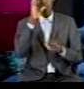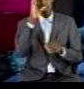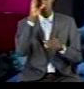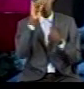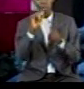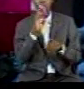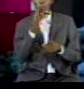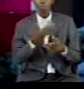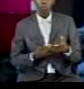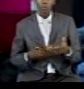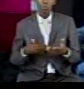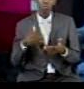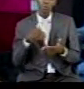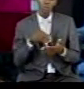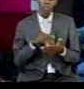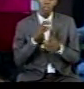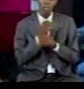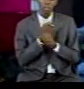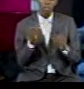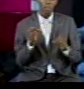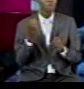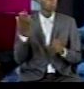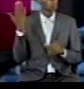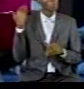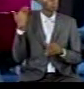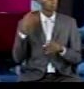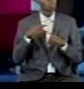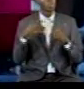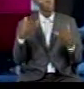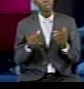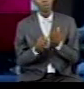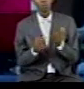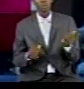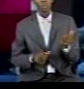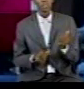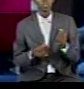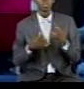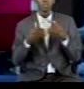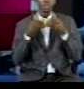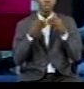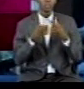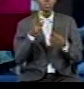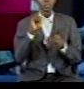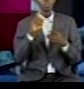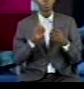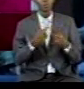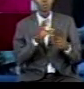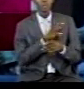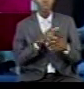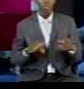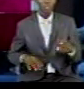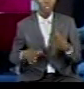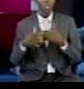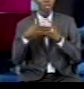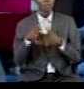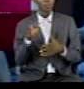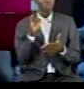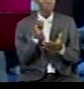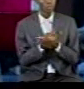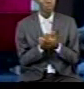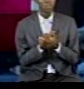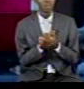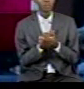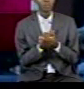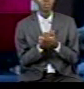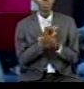say I was born again, but along the way I was still there. So he led me to Christ. Along the way that he led me to Christ, when he mentioned